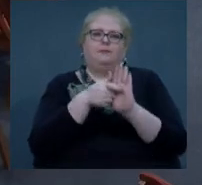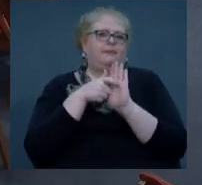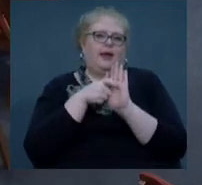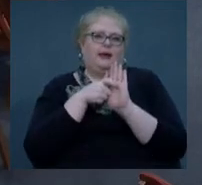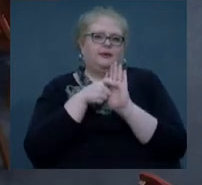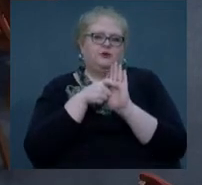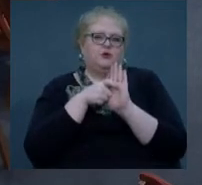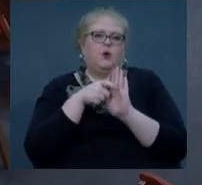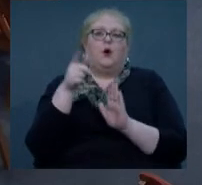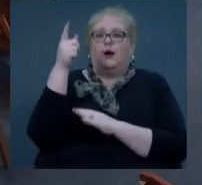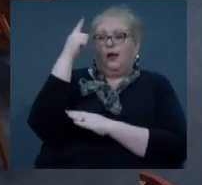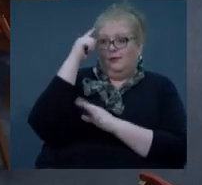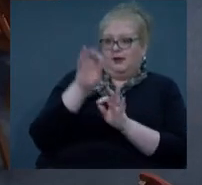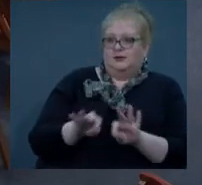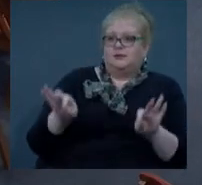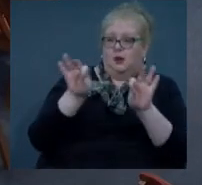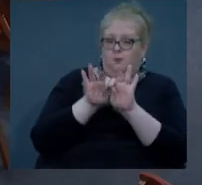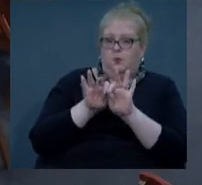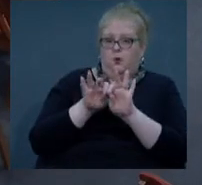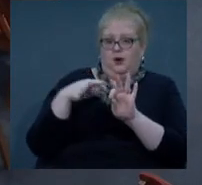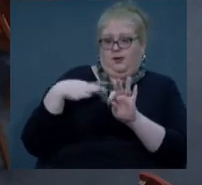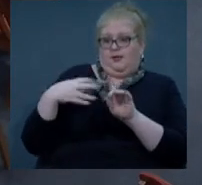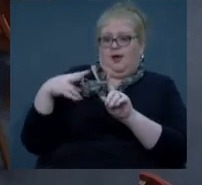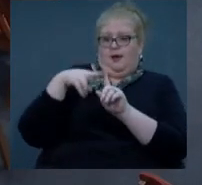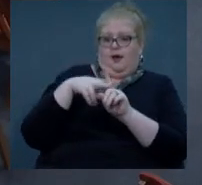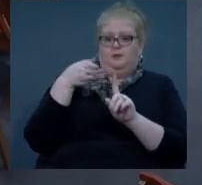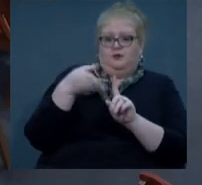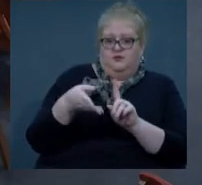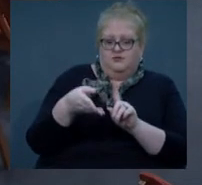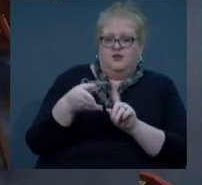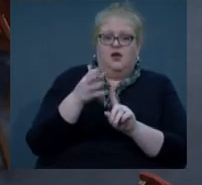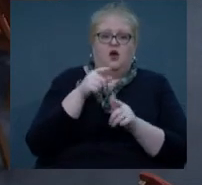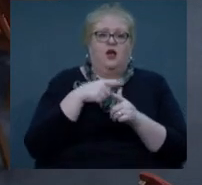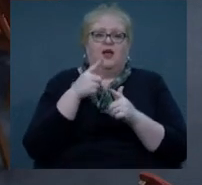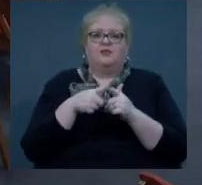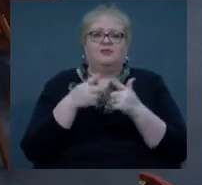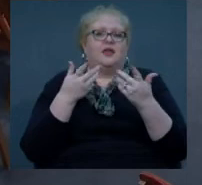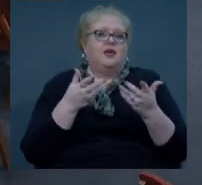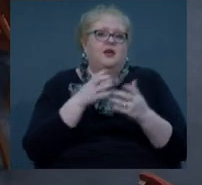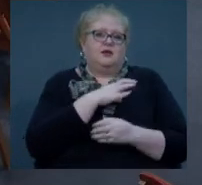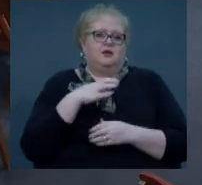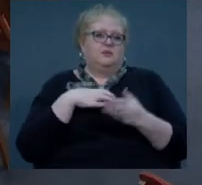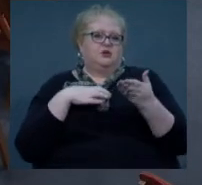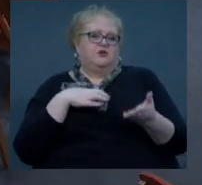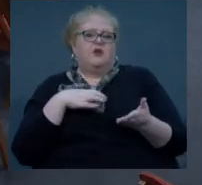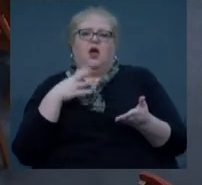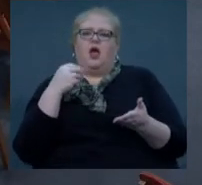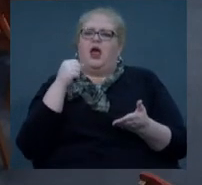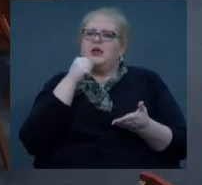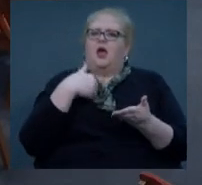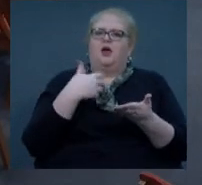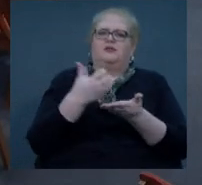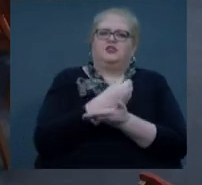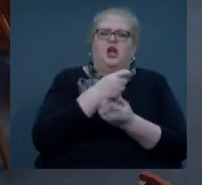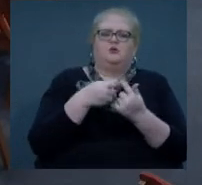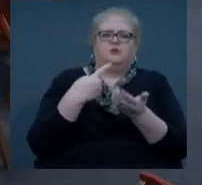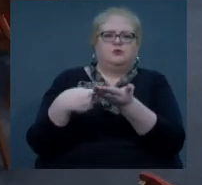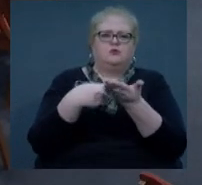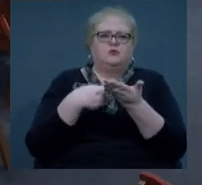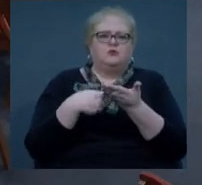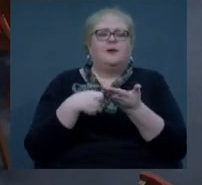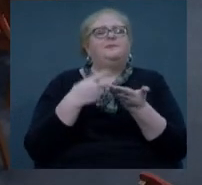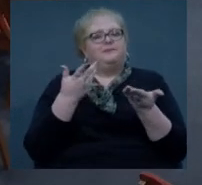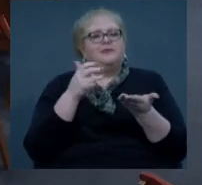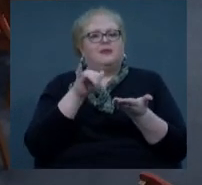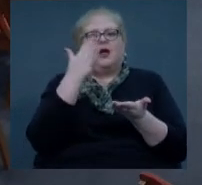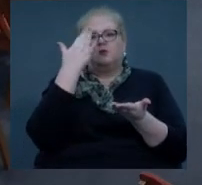applicant Yes, to be and at I the think review. it is. It's unfortunate when they don't come and they show up at the meeting and you're like, well, we didn't get a chance to talk about this. And that's all part of streamlining